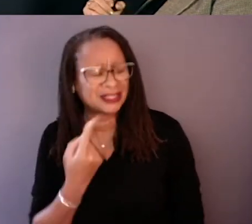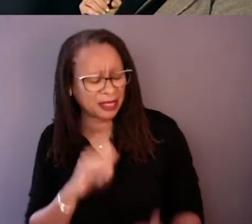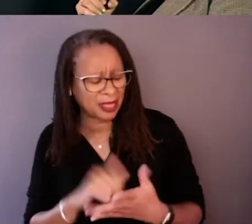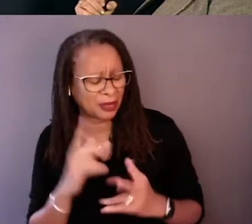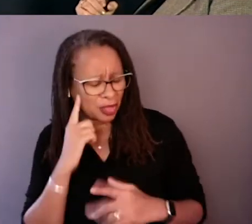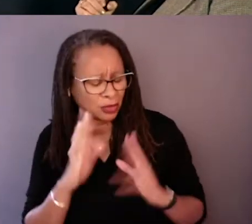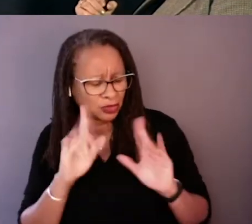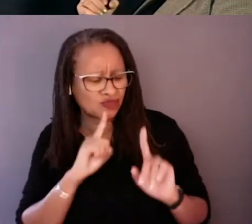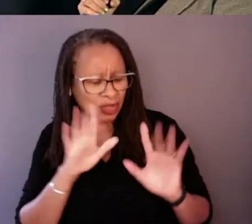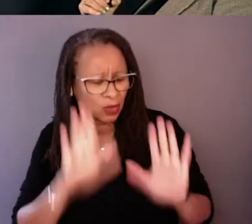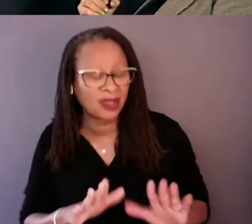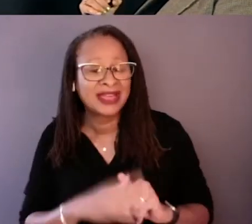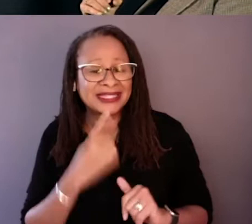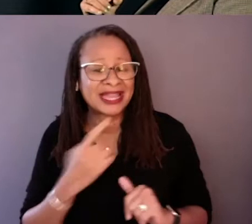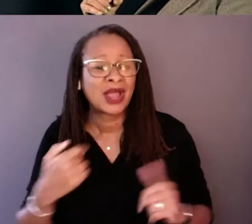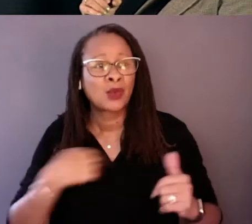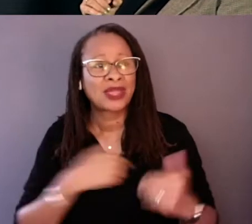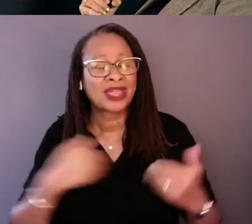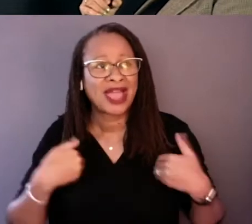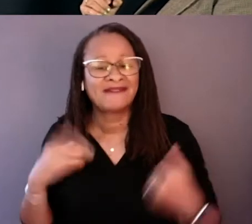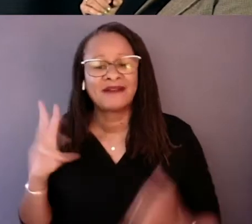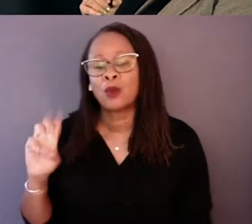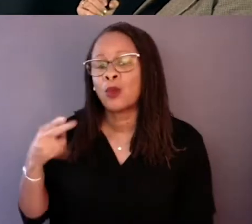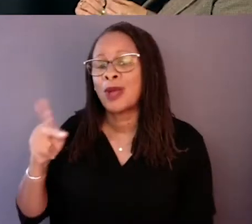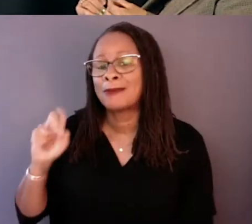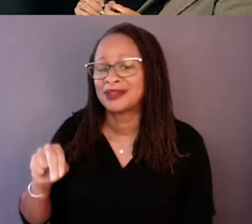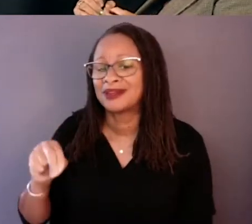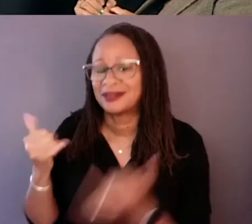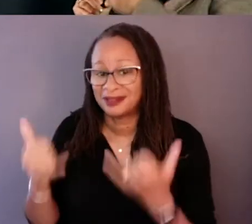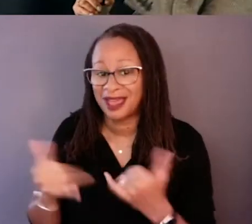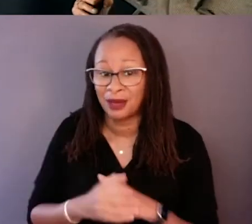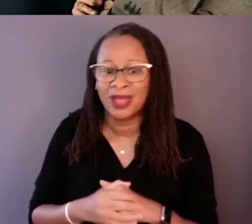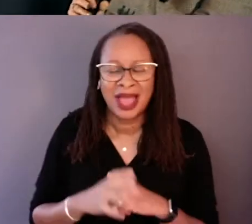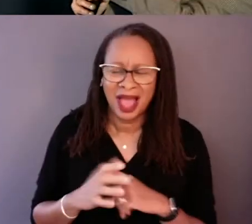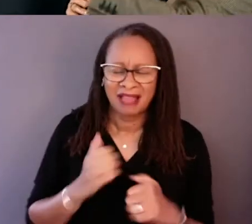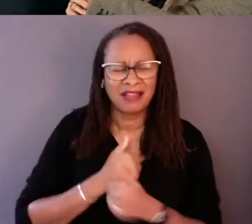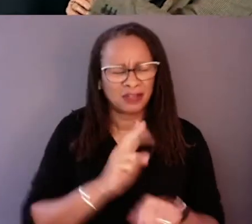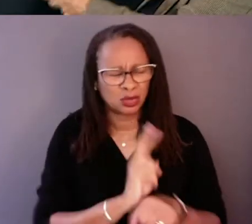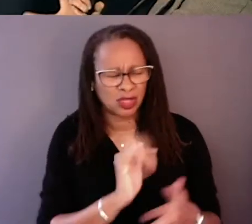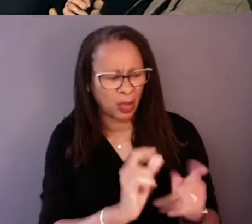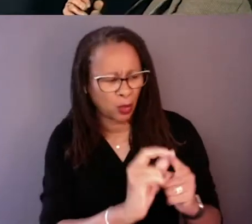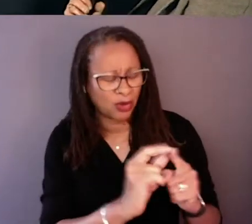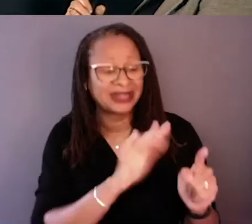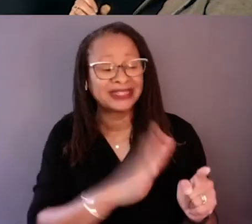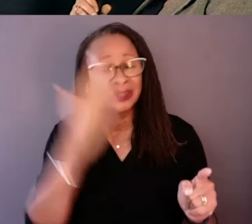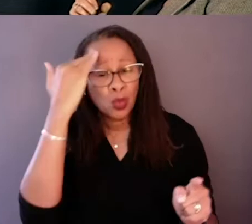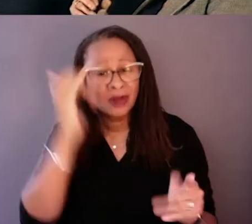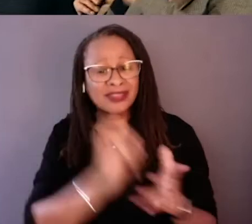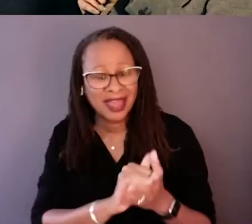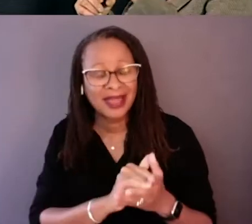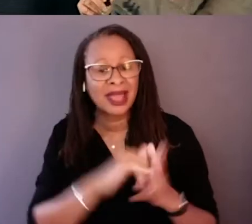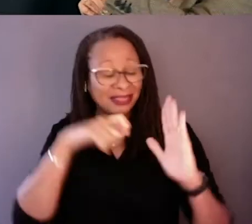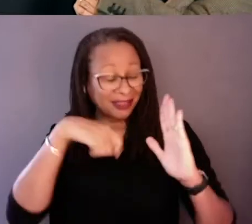have a weapon now, and I loved his use of that word, and his knowledge that, or his awareness that that is a weapon. And